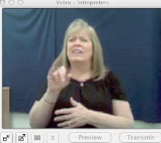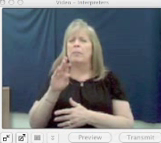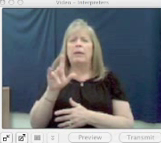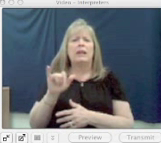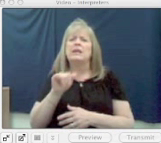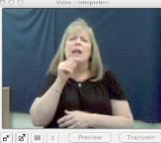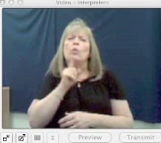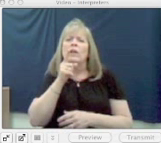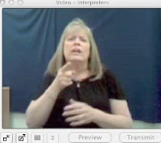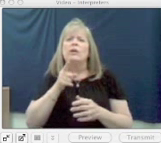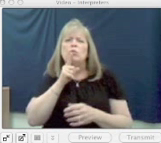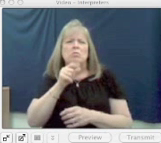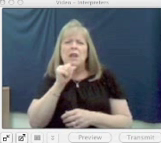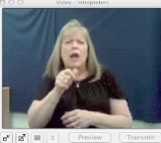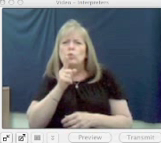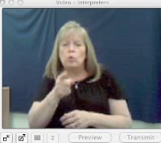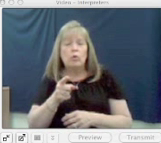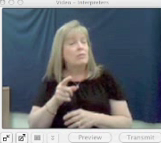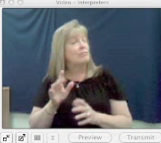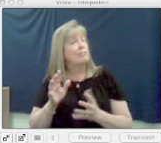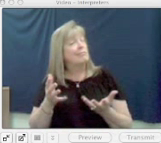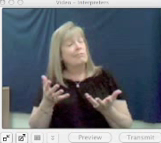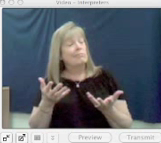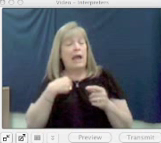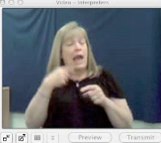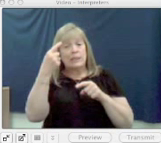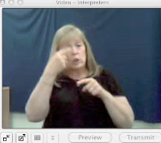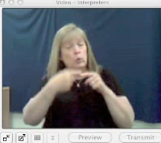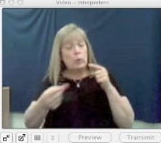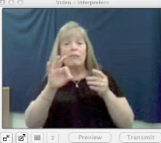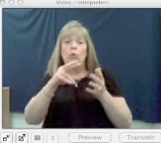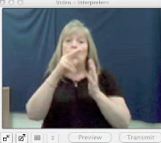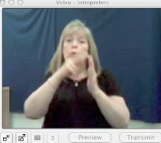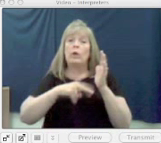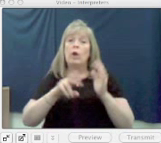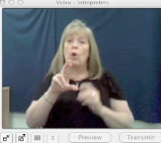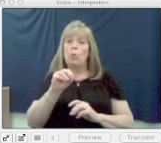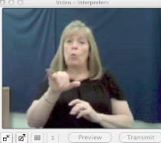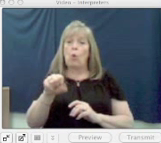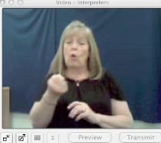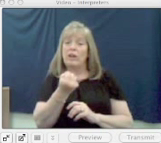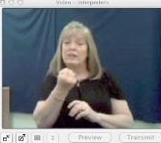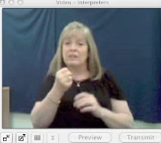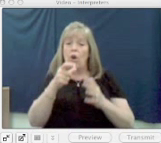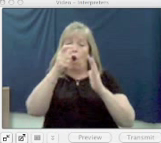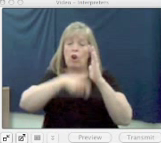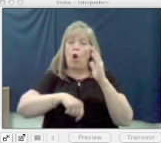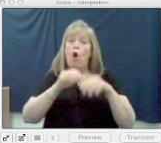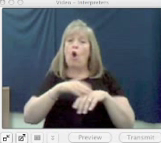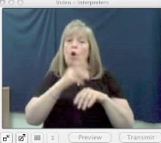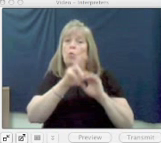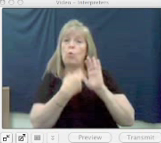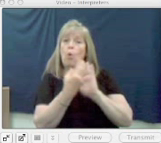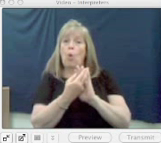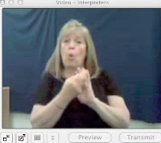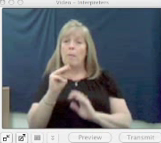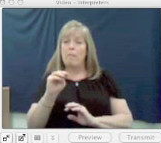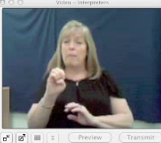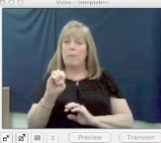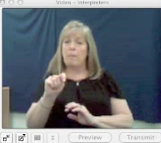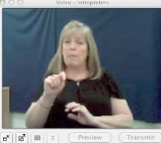you read Cynthia Roy's article on metaphors, role metaphors, she suggests that even the